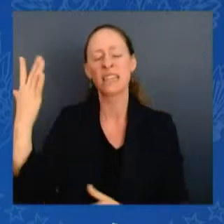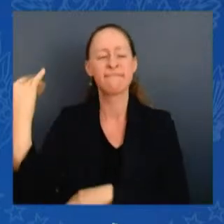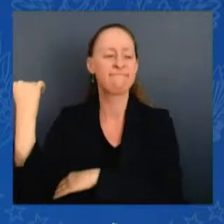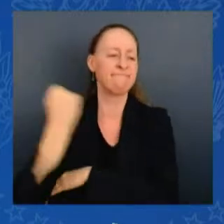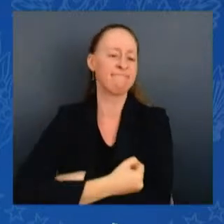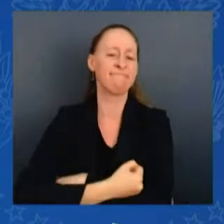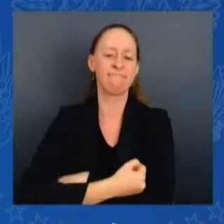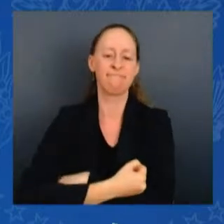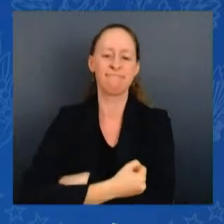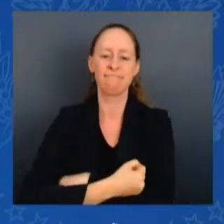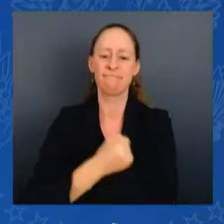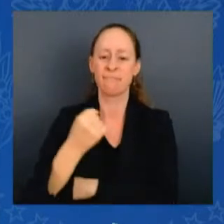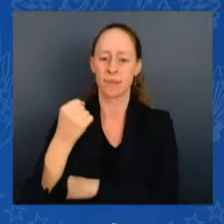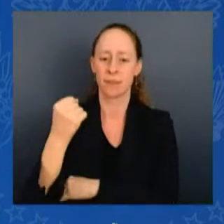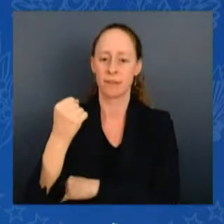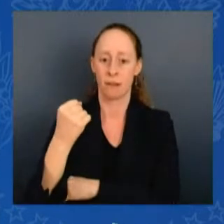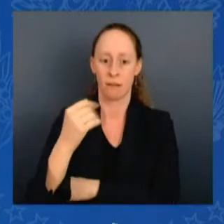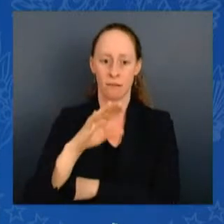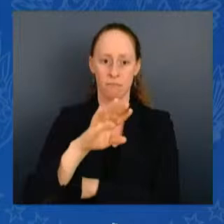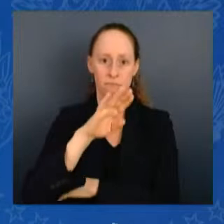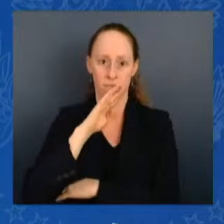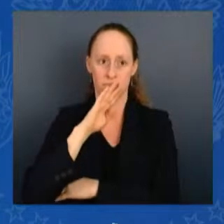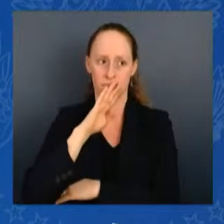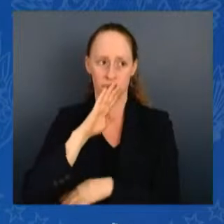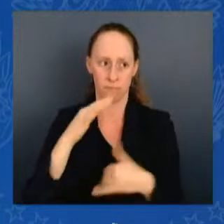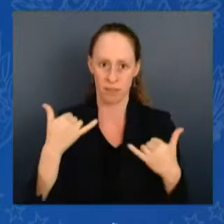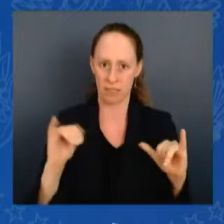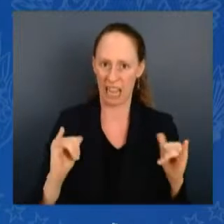will continue to stand.